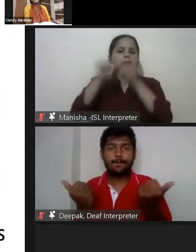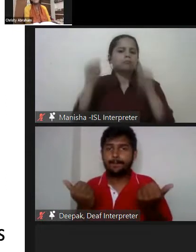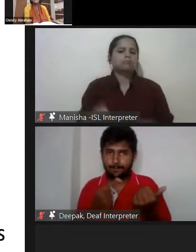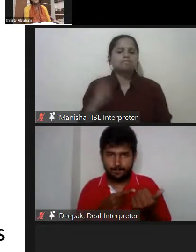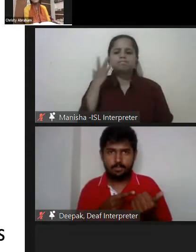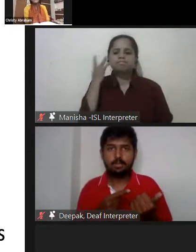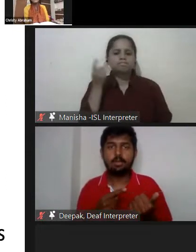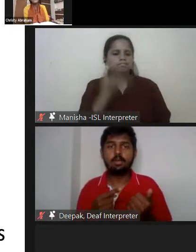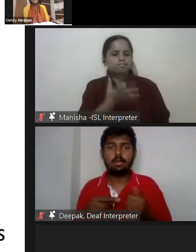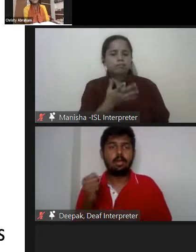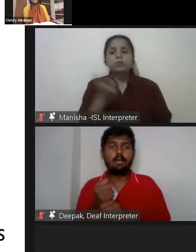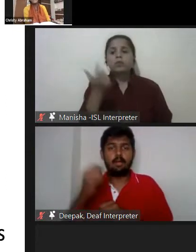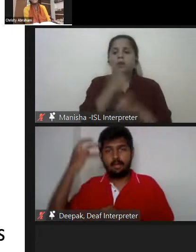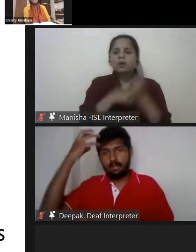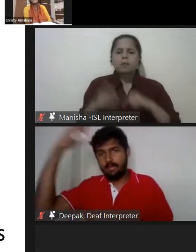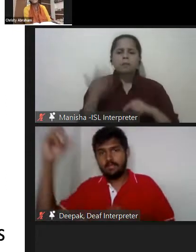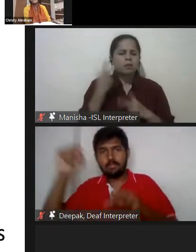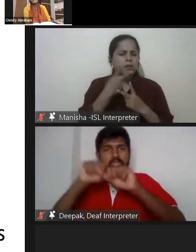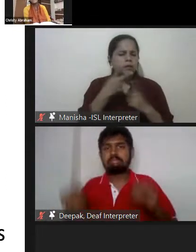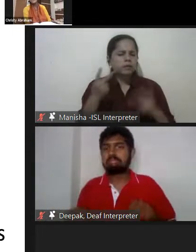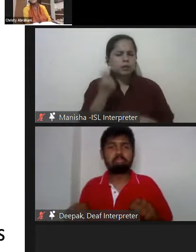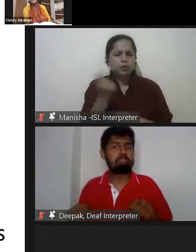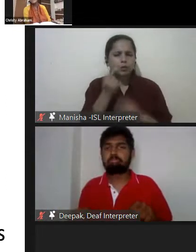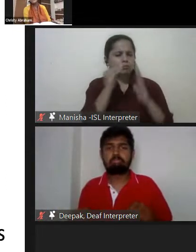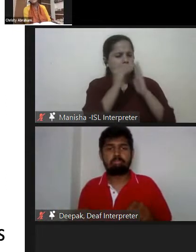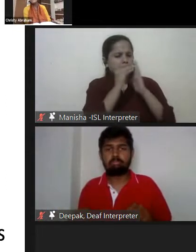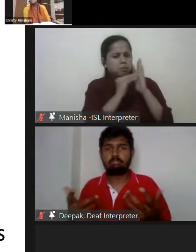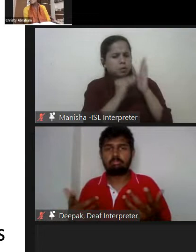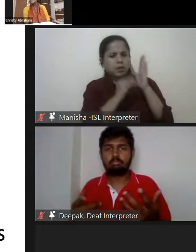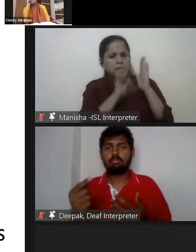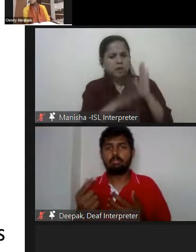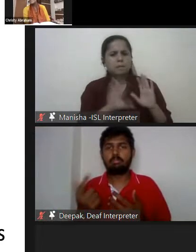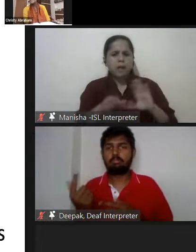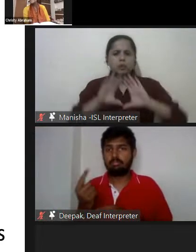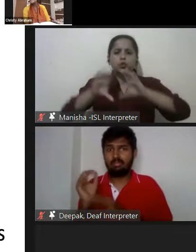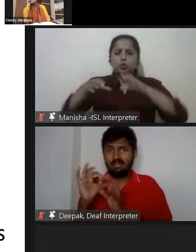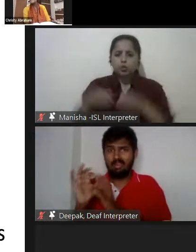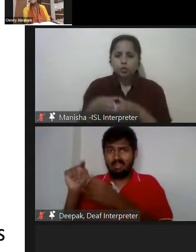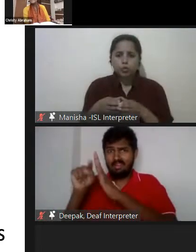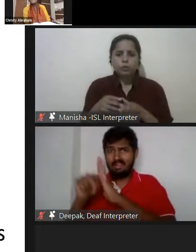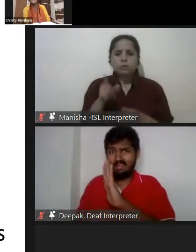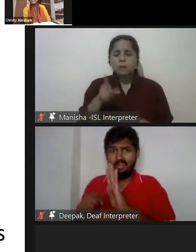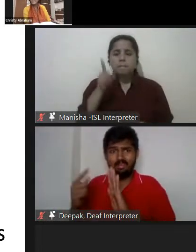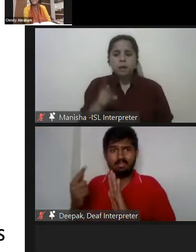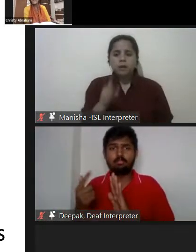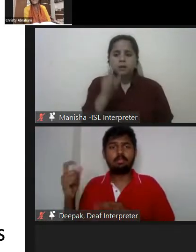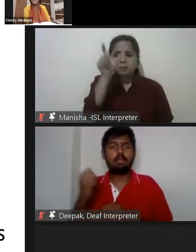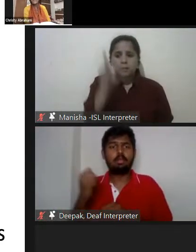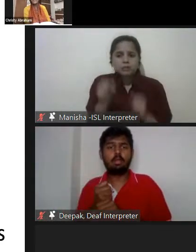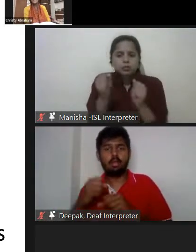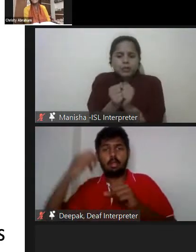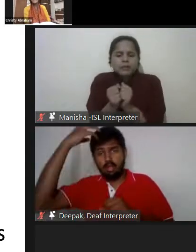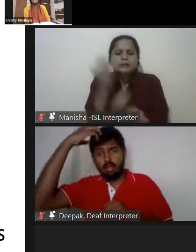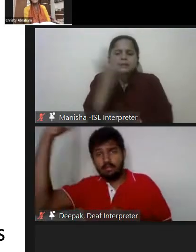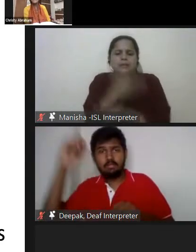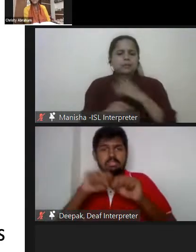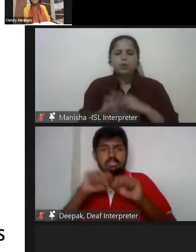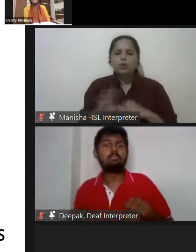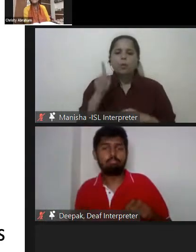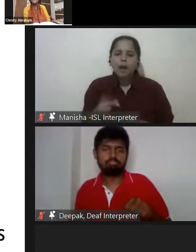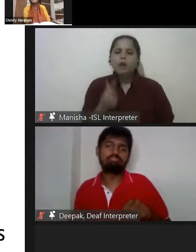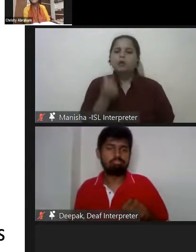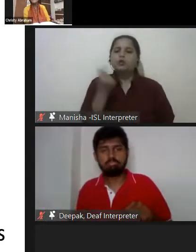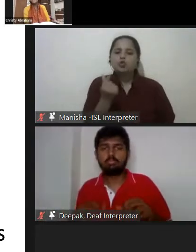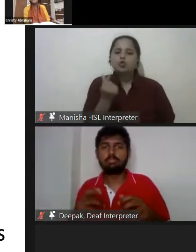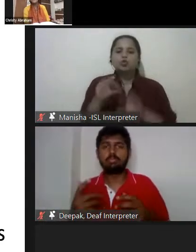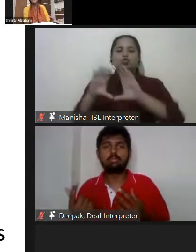is condition-specific organizations, user groups, and not necessarily persons with disabilities. That